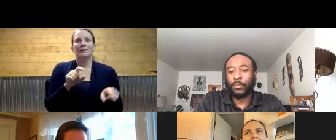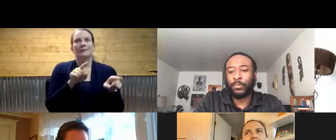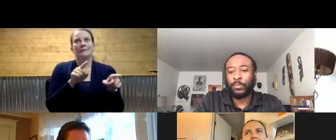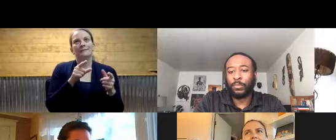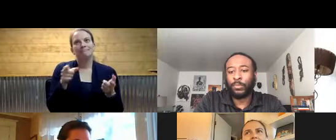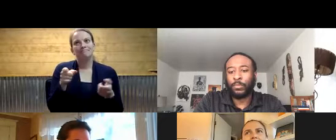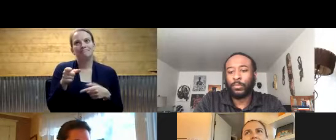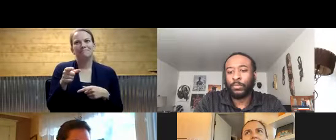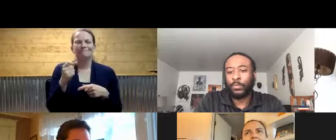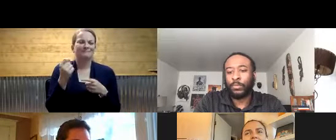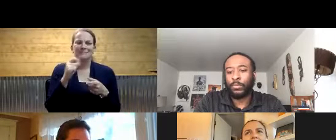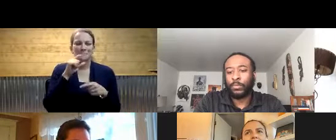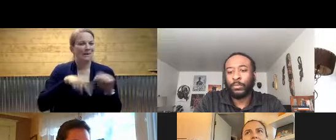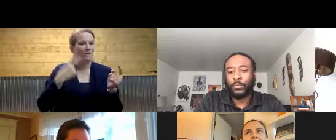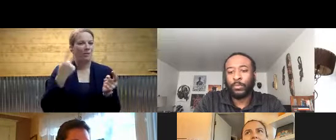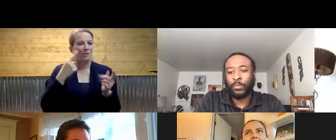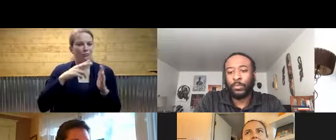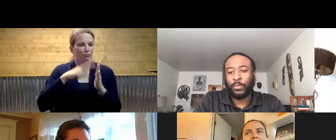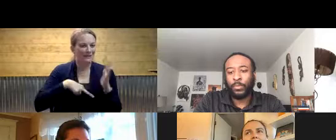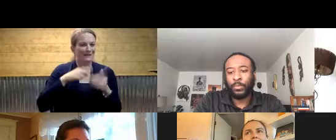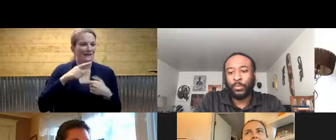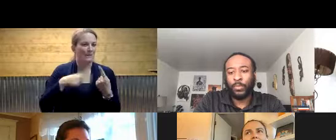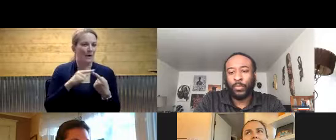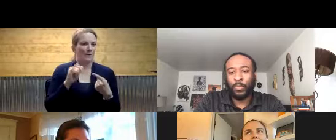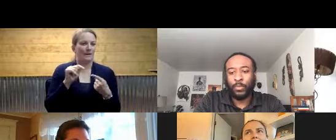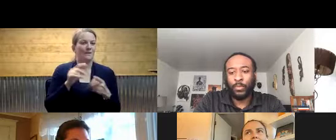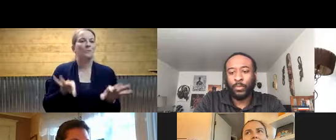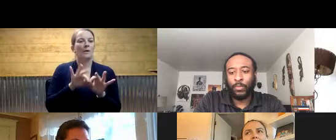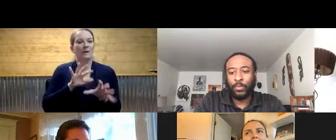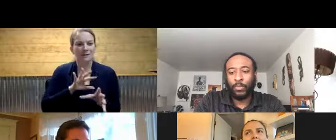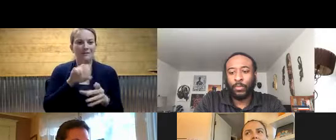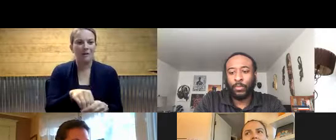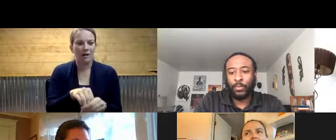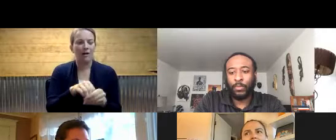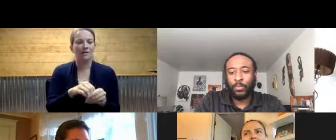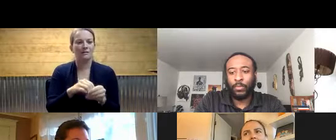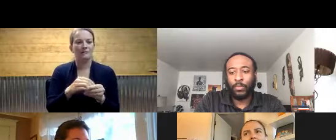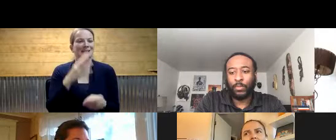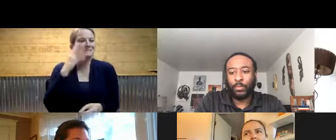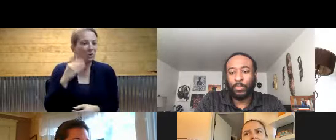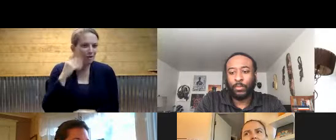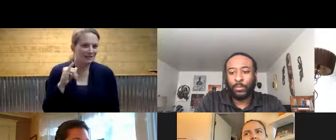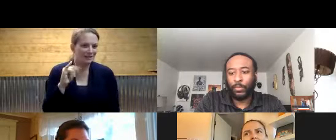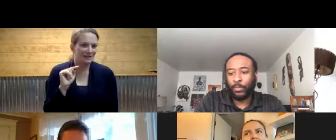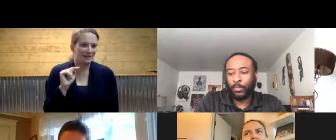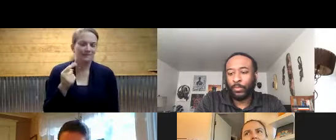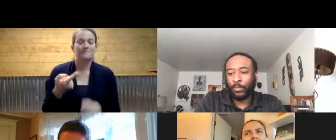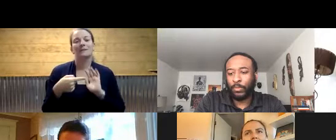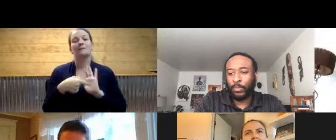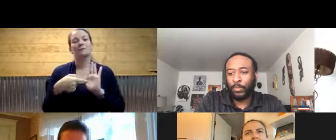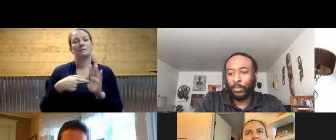not something you can read about, but actually be in it and understand what goes on. For example, like I was part